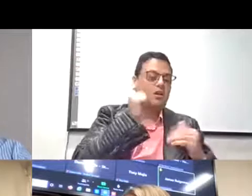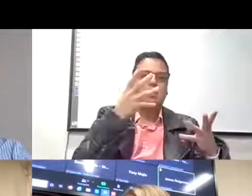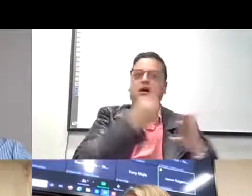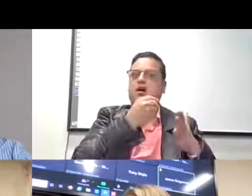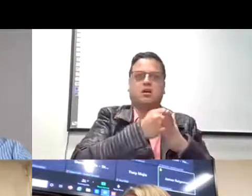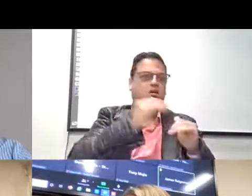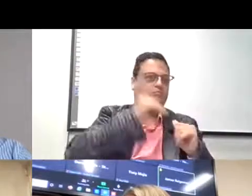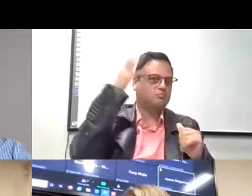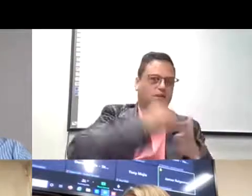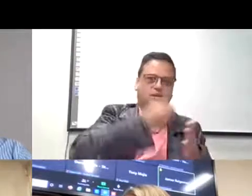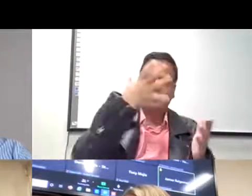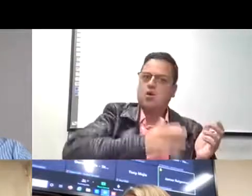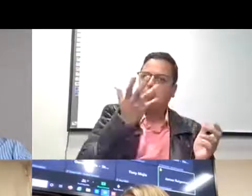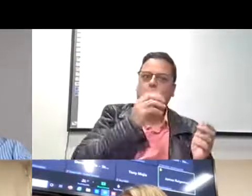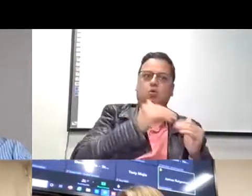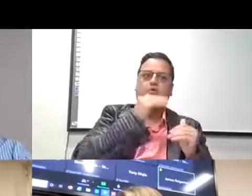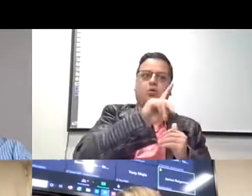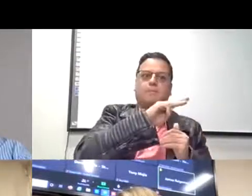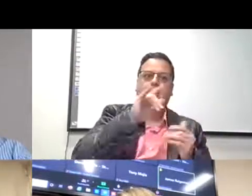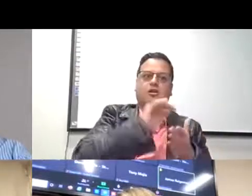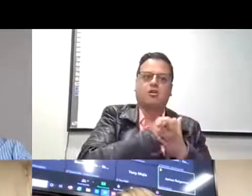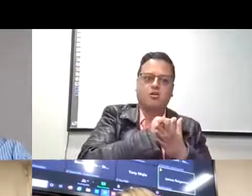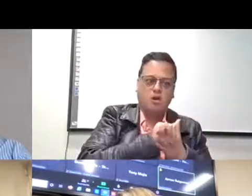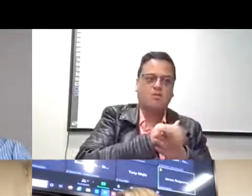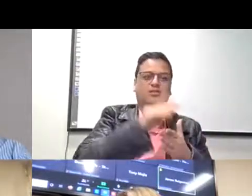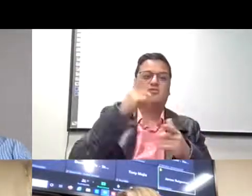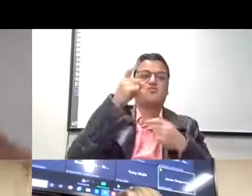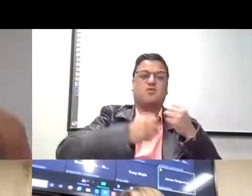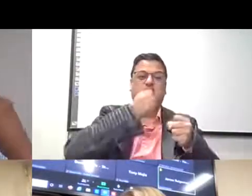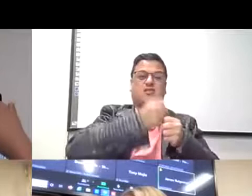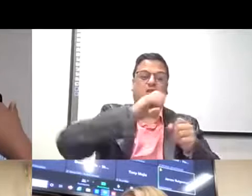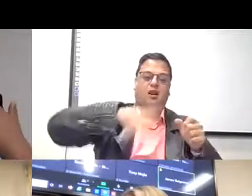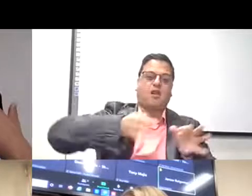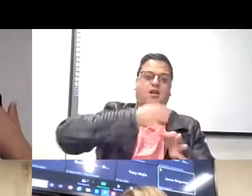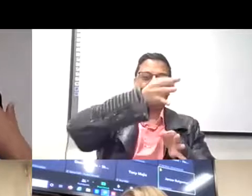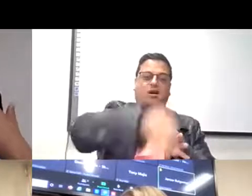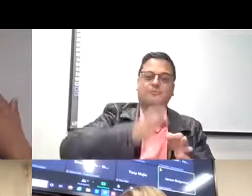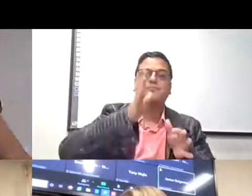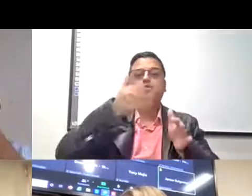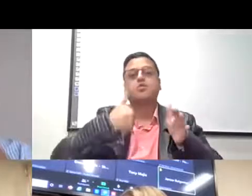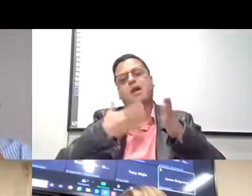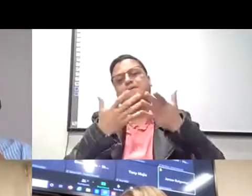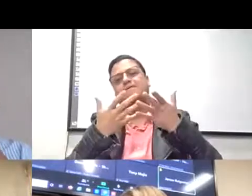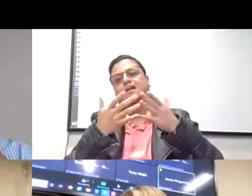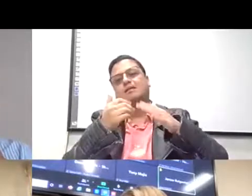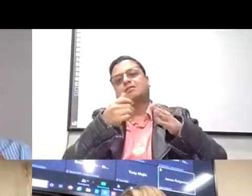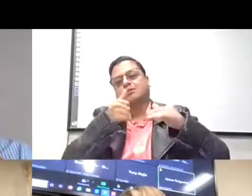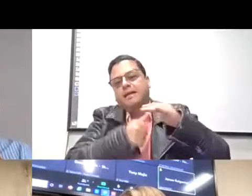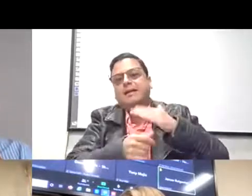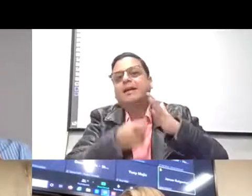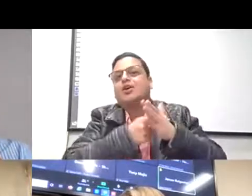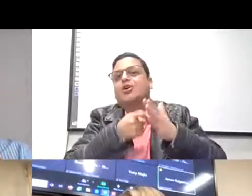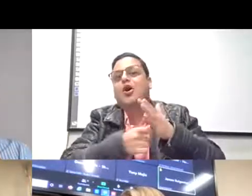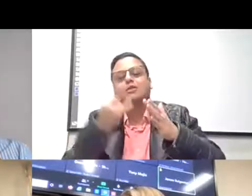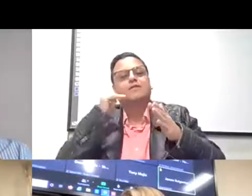in a year and a half delayed. So there is a hidden cost with shoddy workmanship and having to go back and